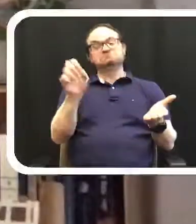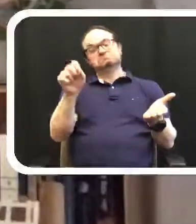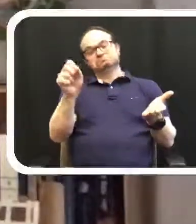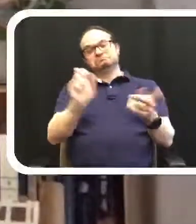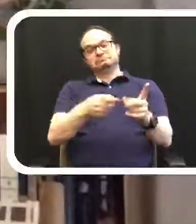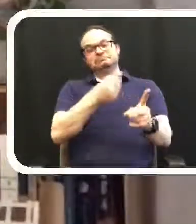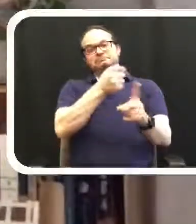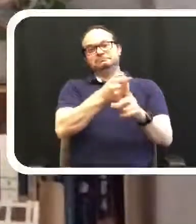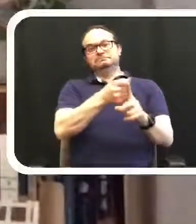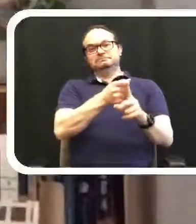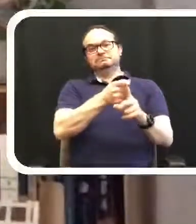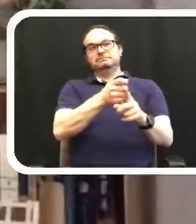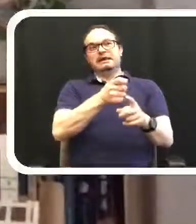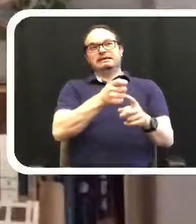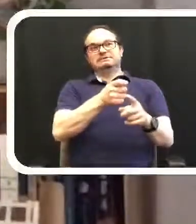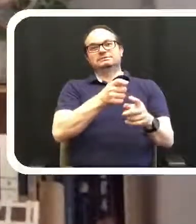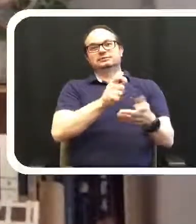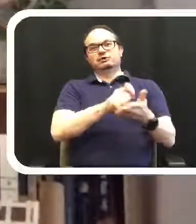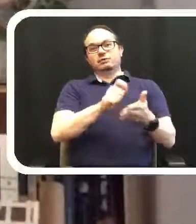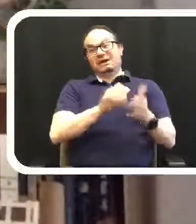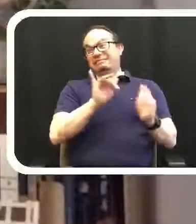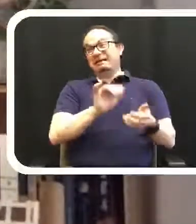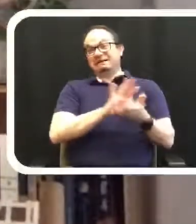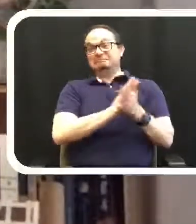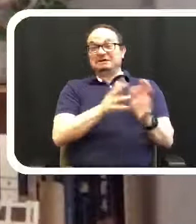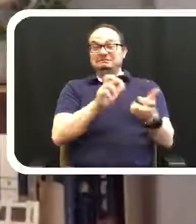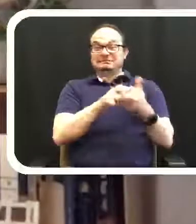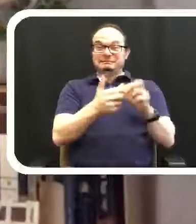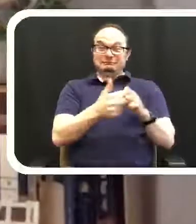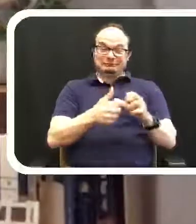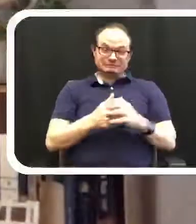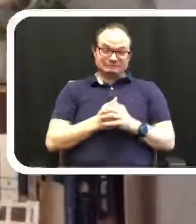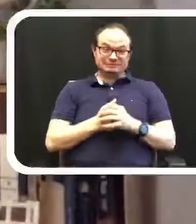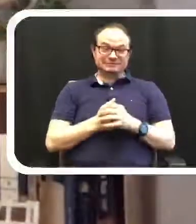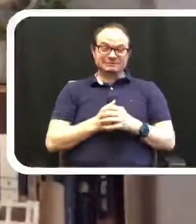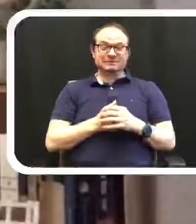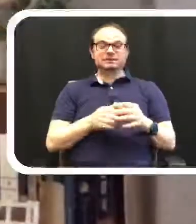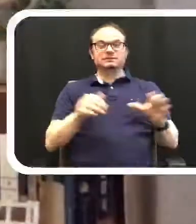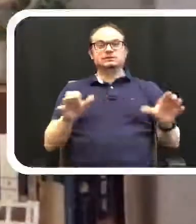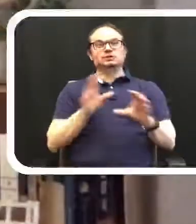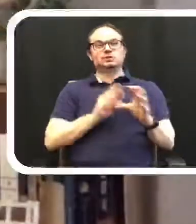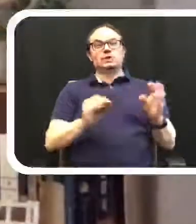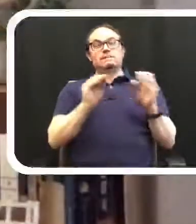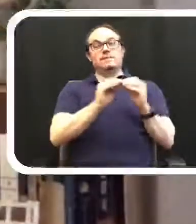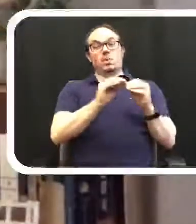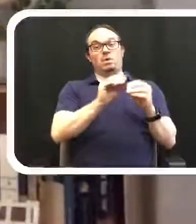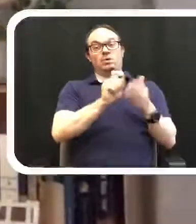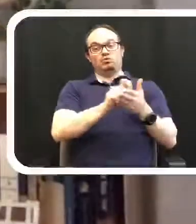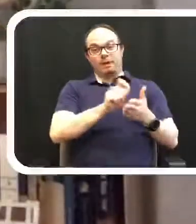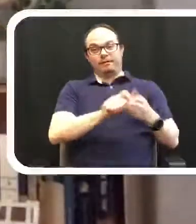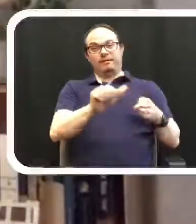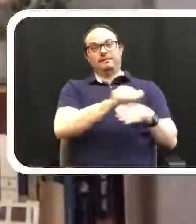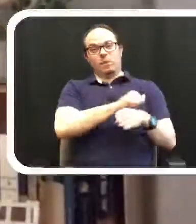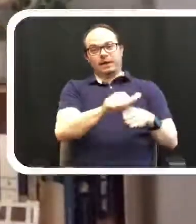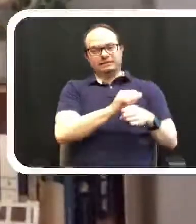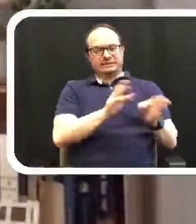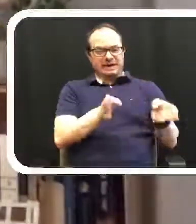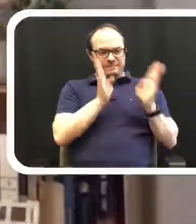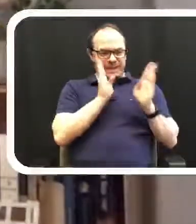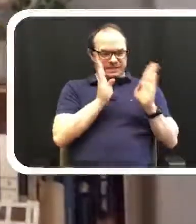it's difficult, and that's why I say doing more of it and paying attention to it when you're doing